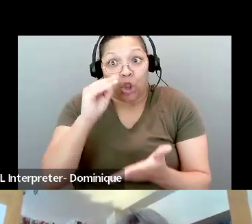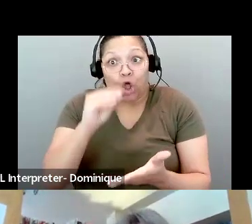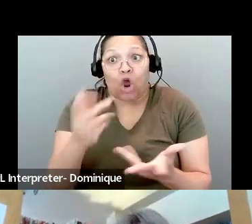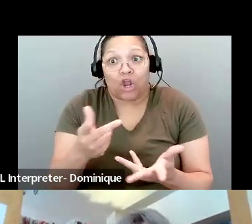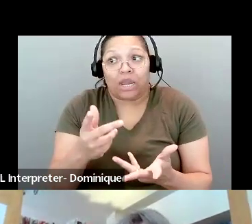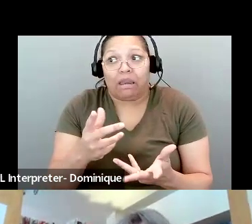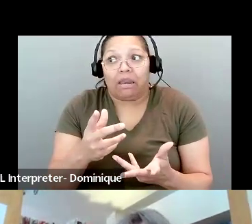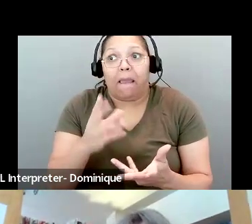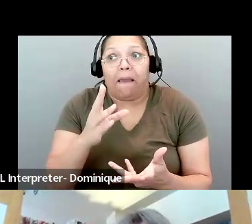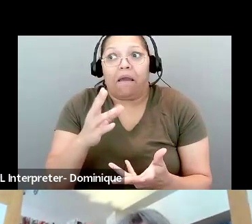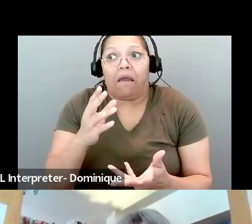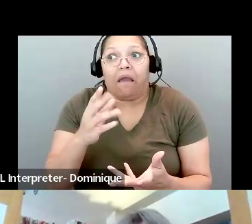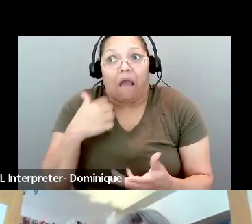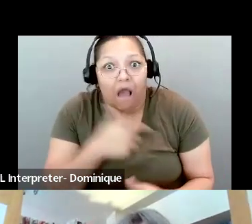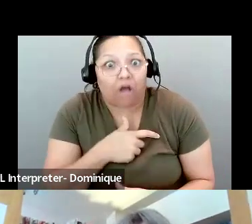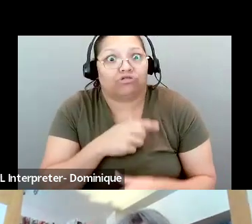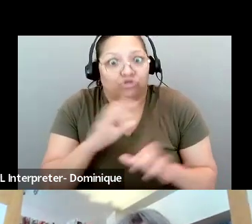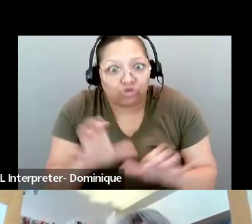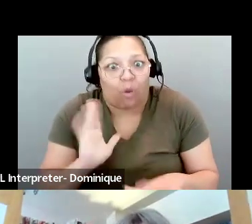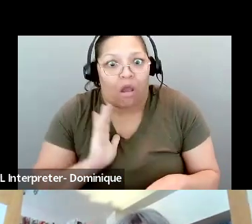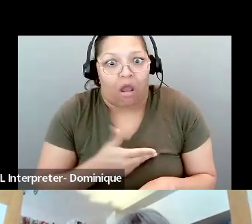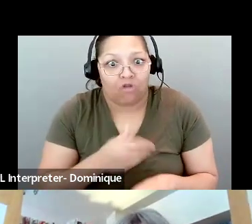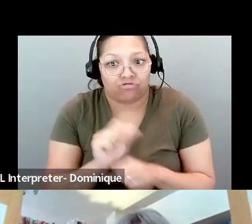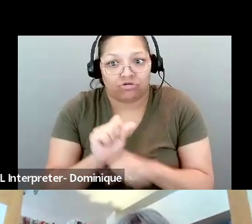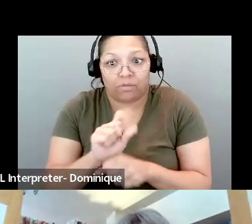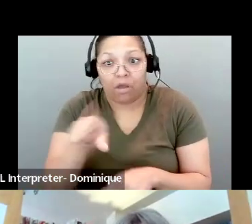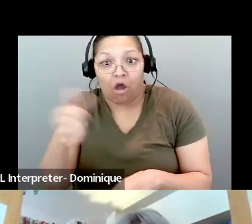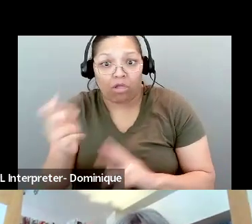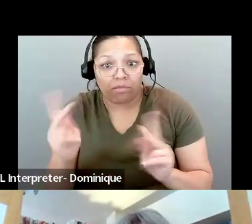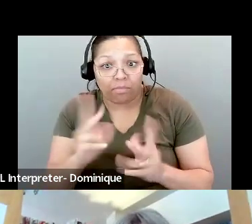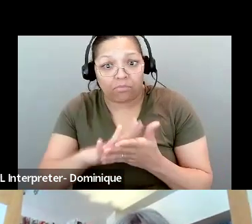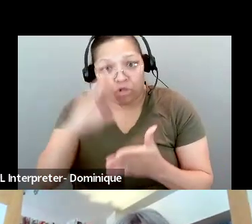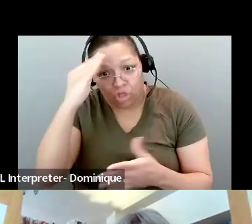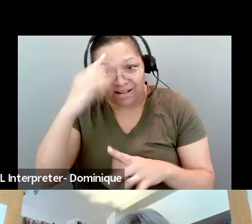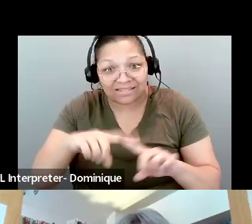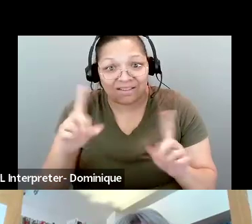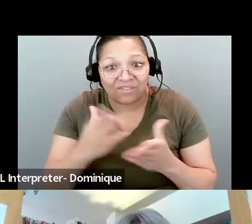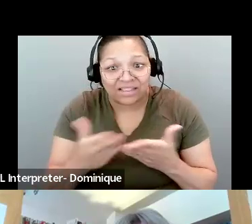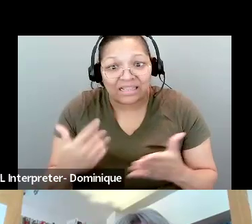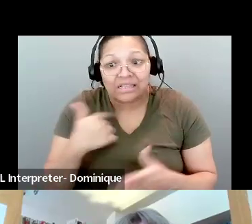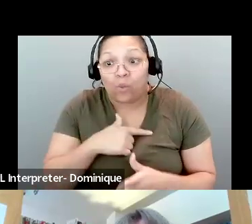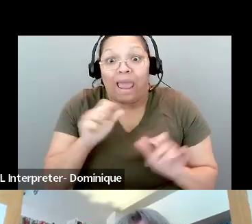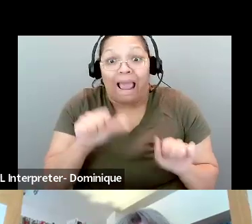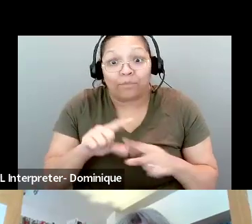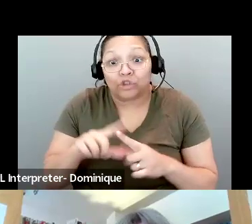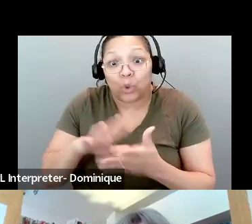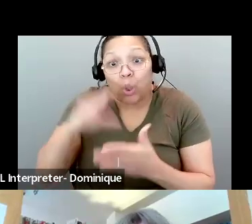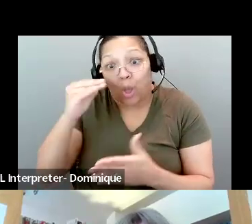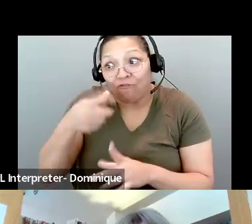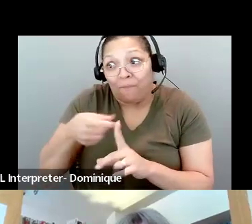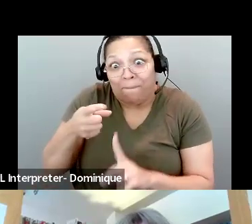our job. And other people have learned different things, and we're able to learn from them.